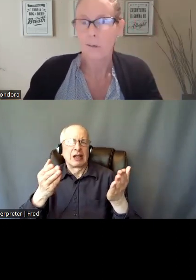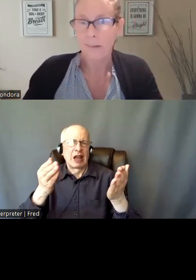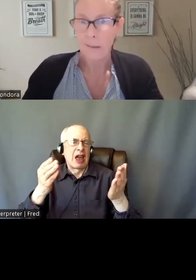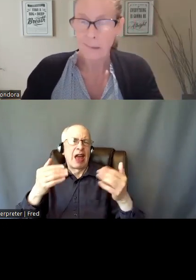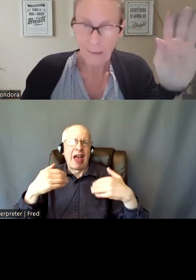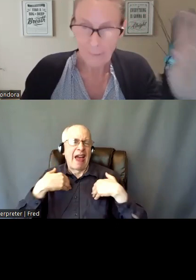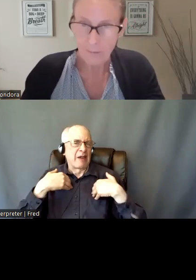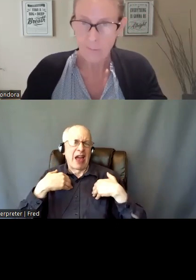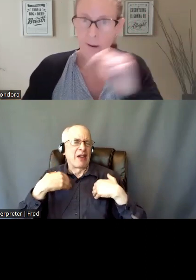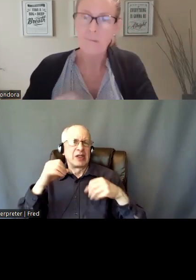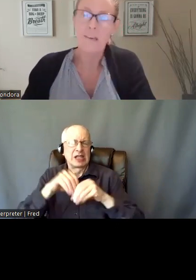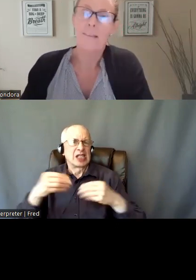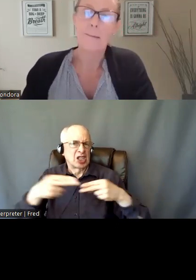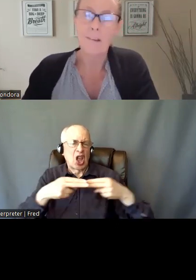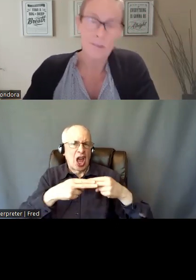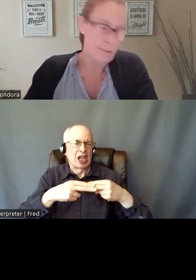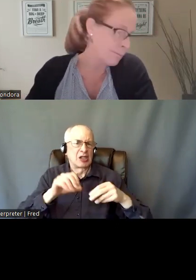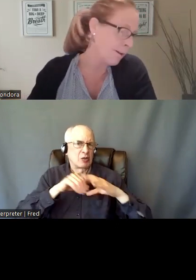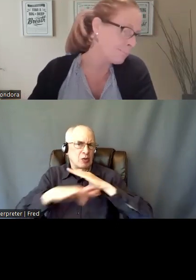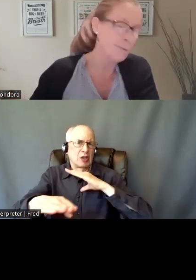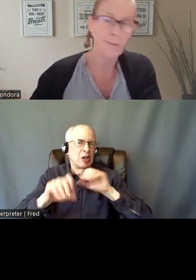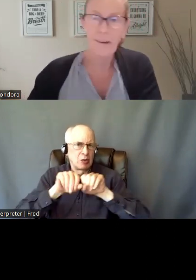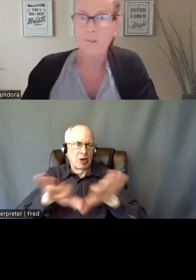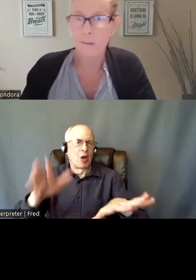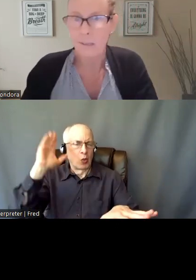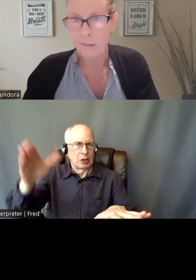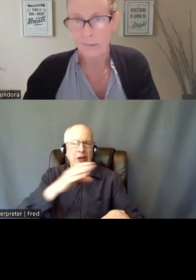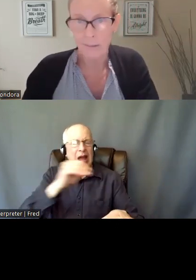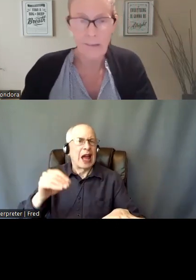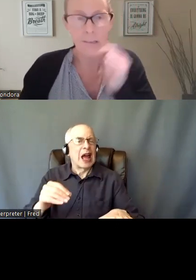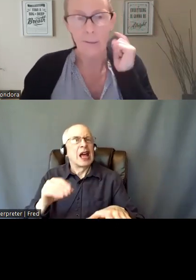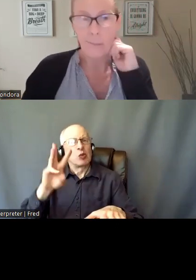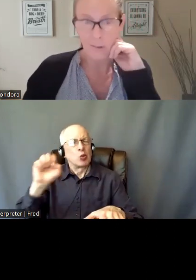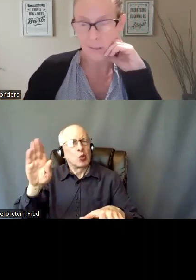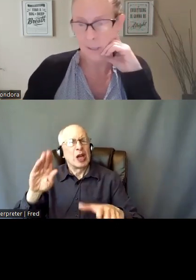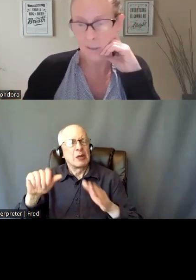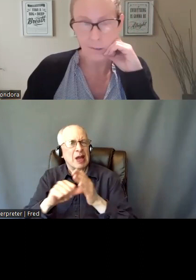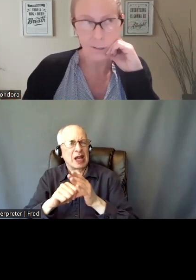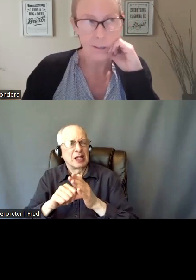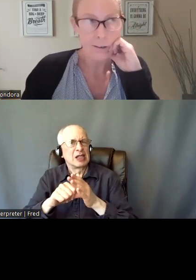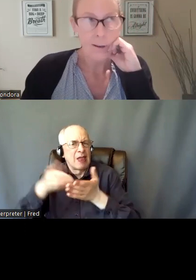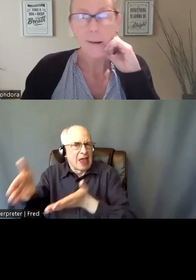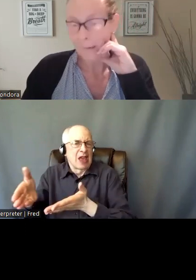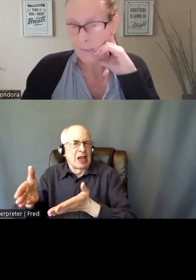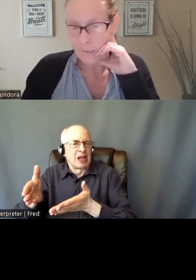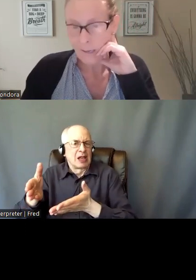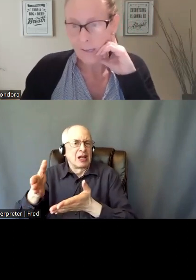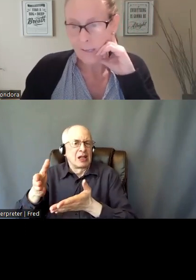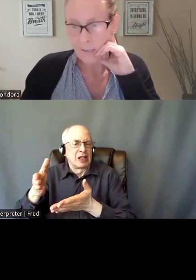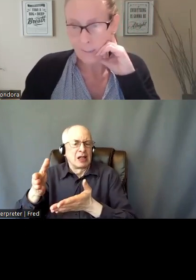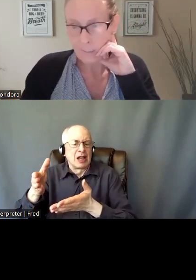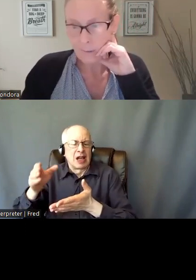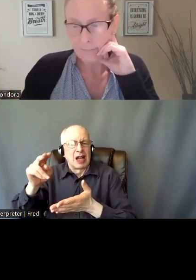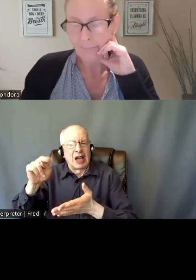they're also available on the website that I mentioned to you all before, the National Center for Advancing Person-Centered Practices